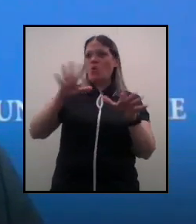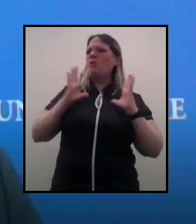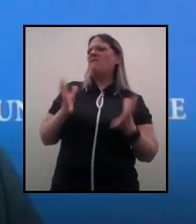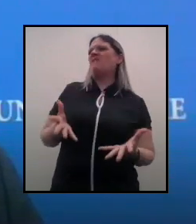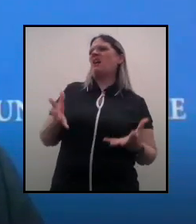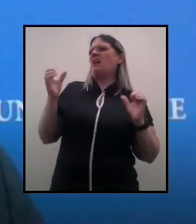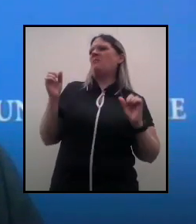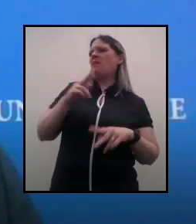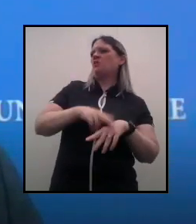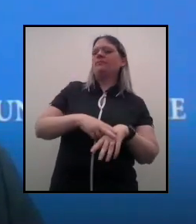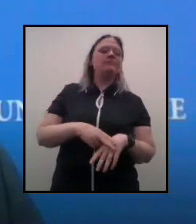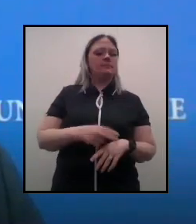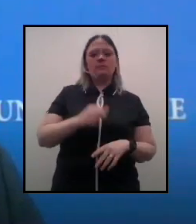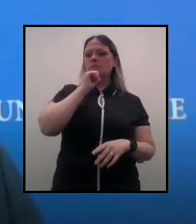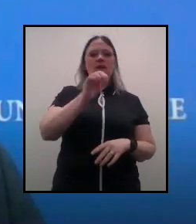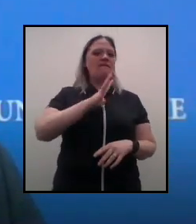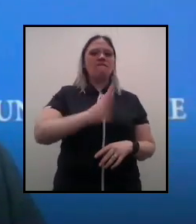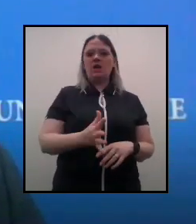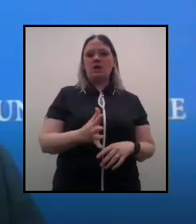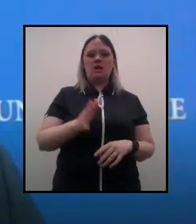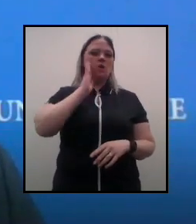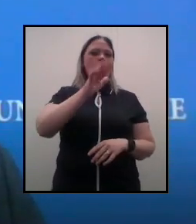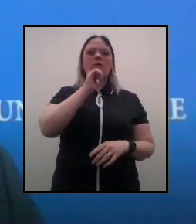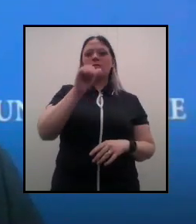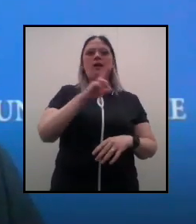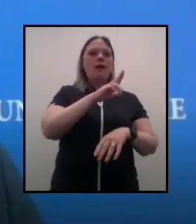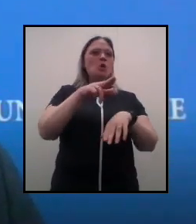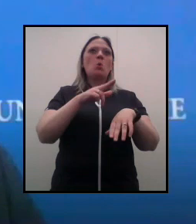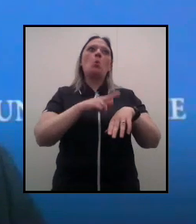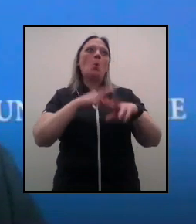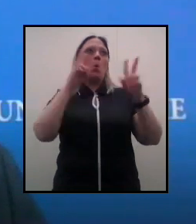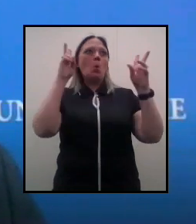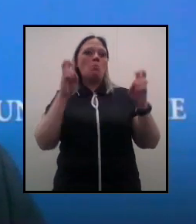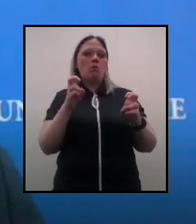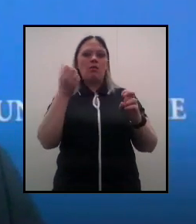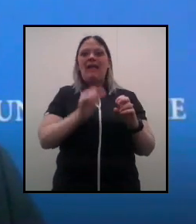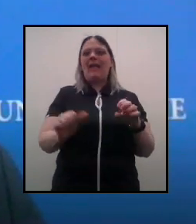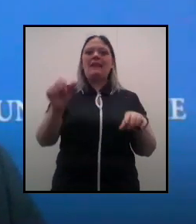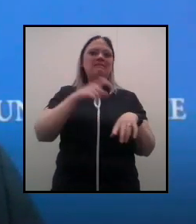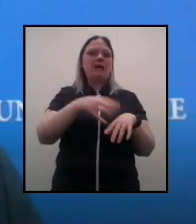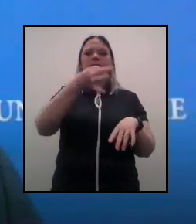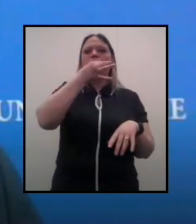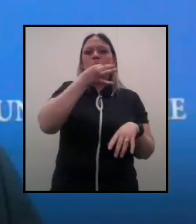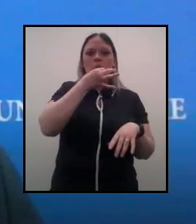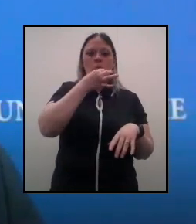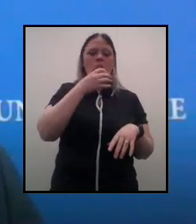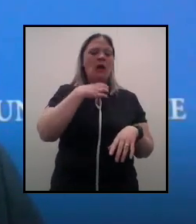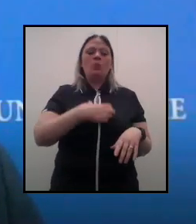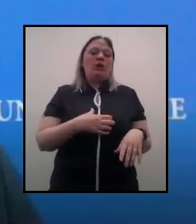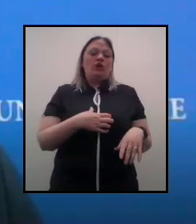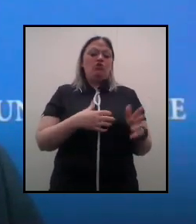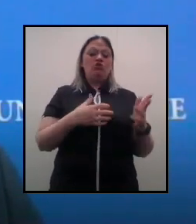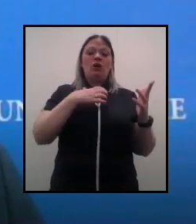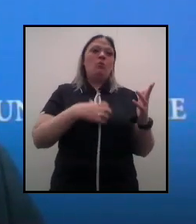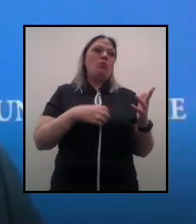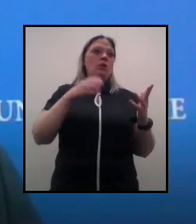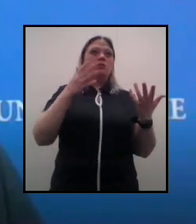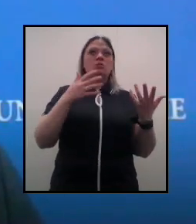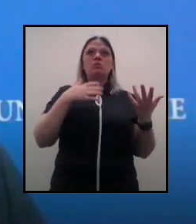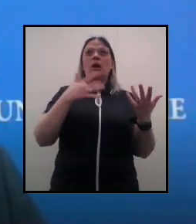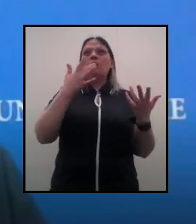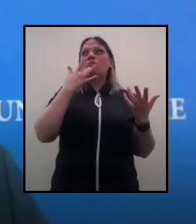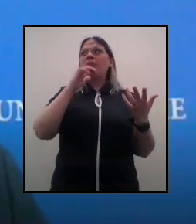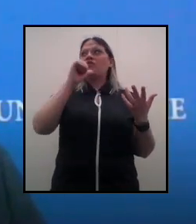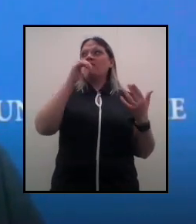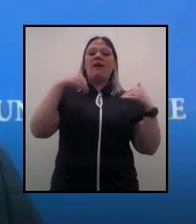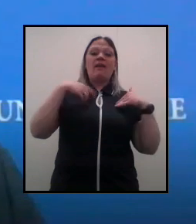fine. And we'll not be getting back to normal anytime in the near future. I wish we were. I really wish we were. I'd much rather not have these daily